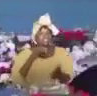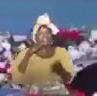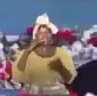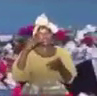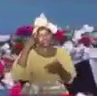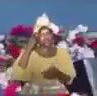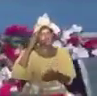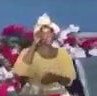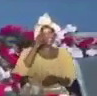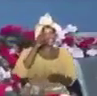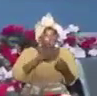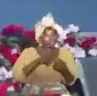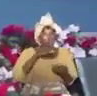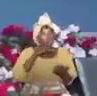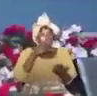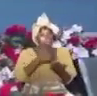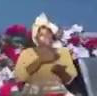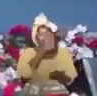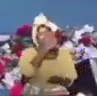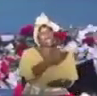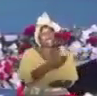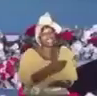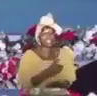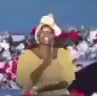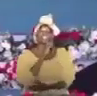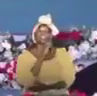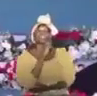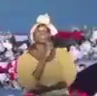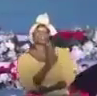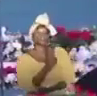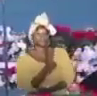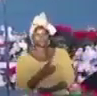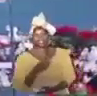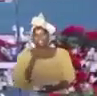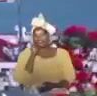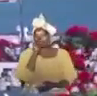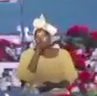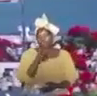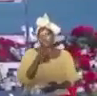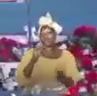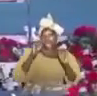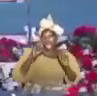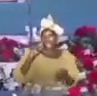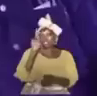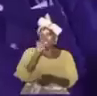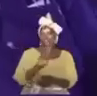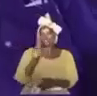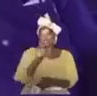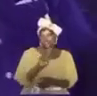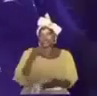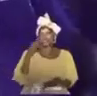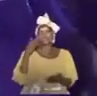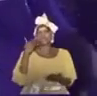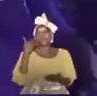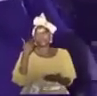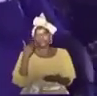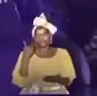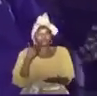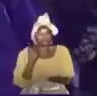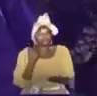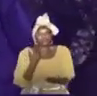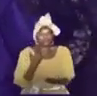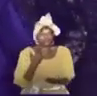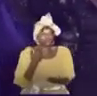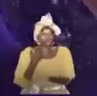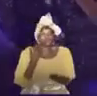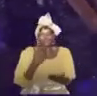The Bible says, buy the truth. There are certain currencies we use to buy the truth. Number one, hunger. Number